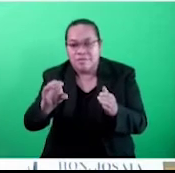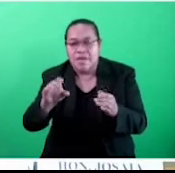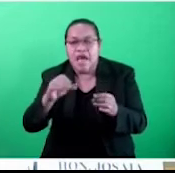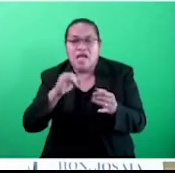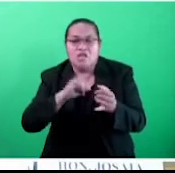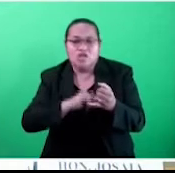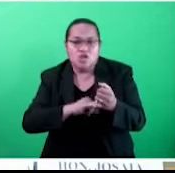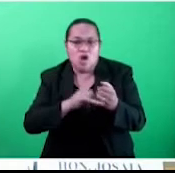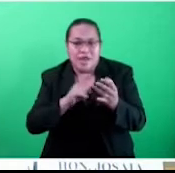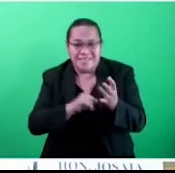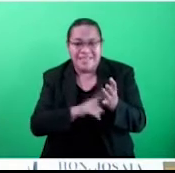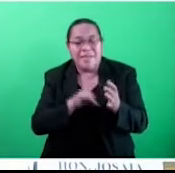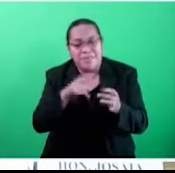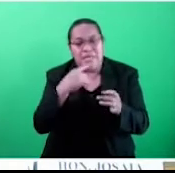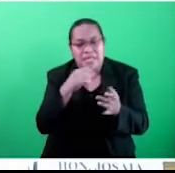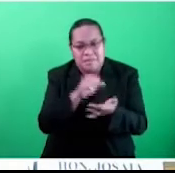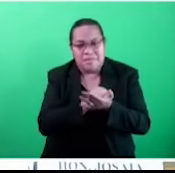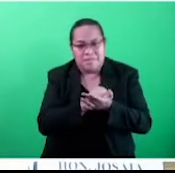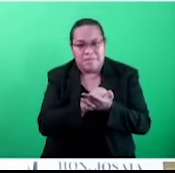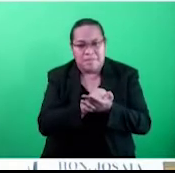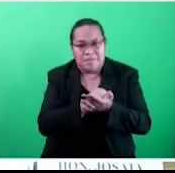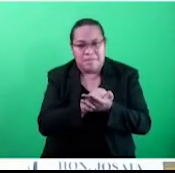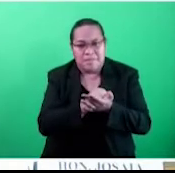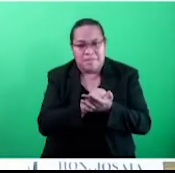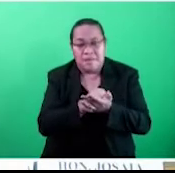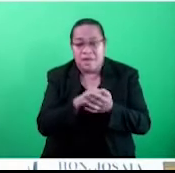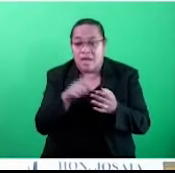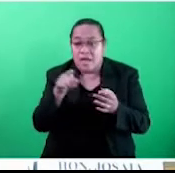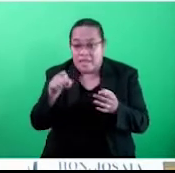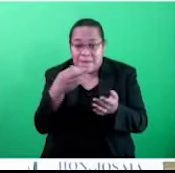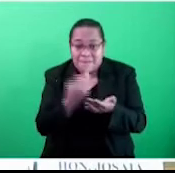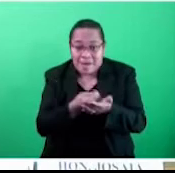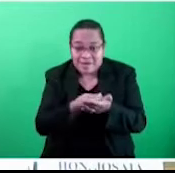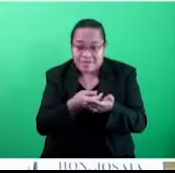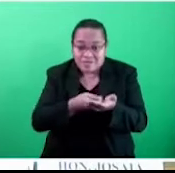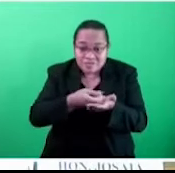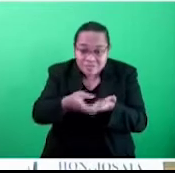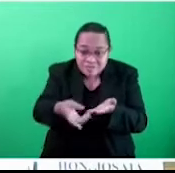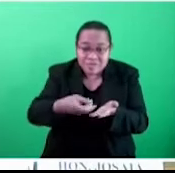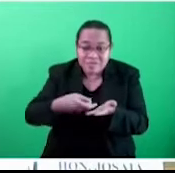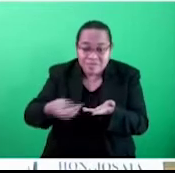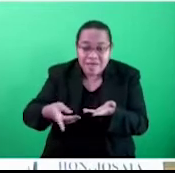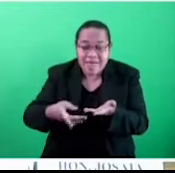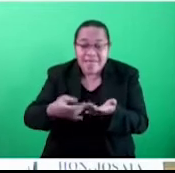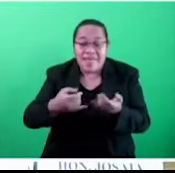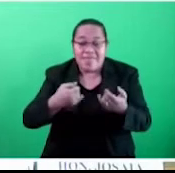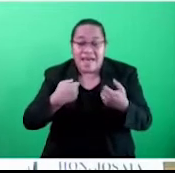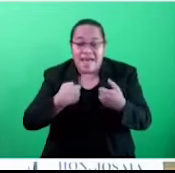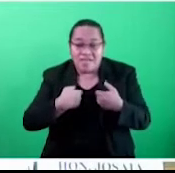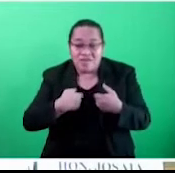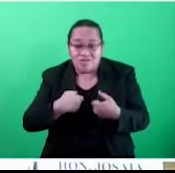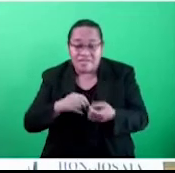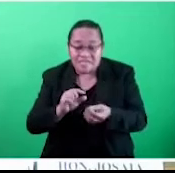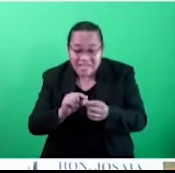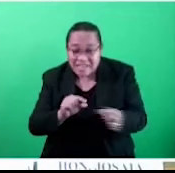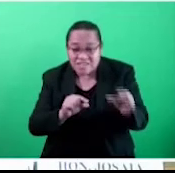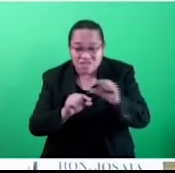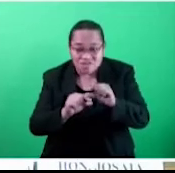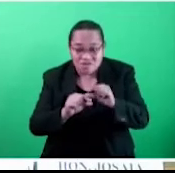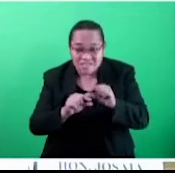sir, those funds are then disbursed. The interest rate that's earned from that is actually